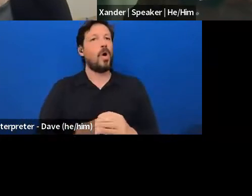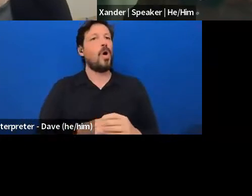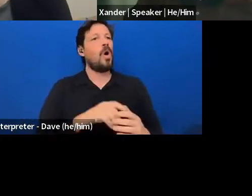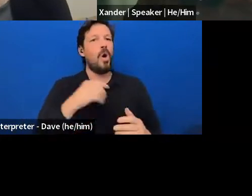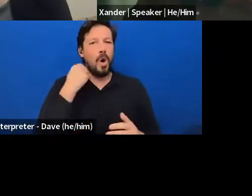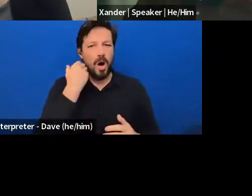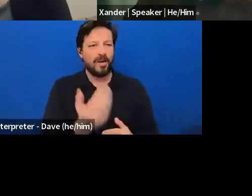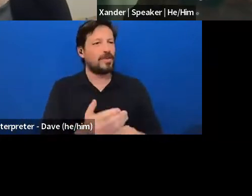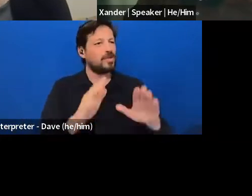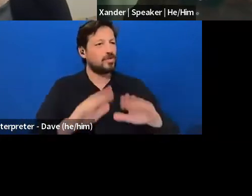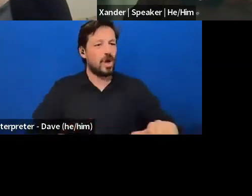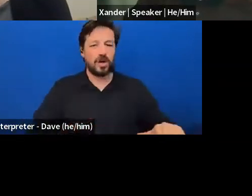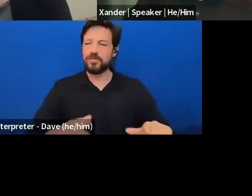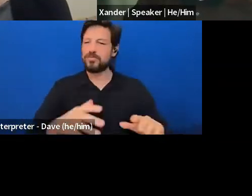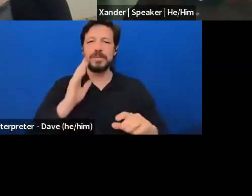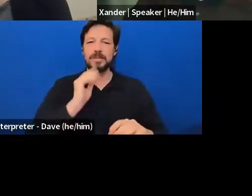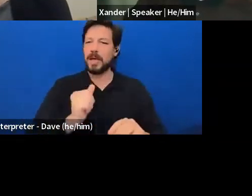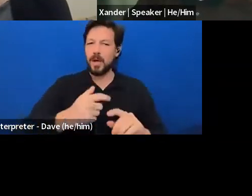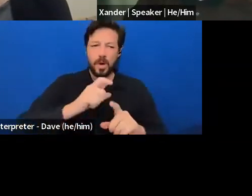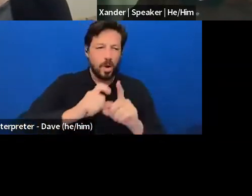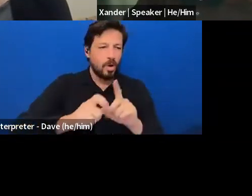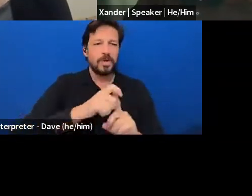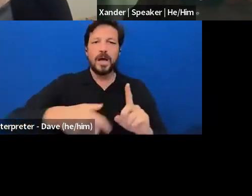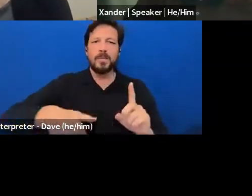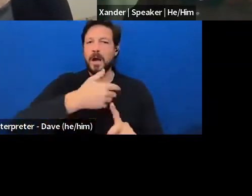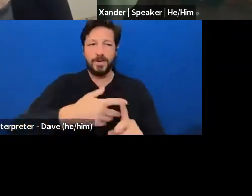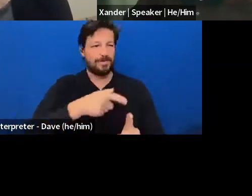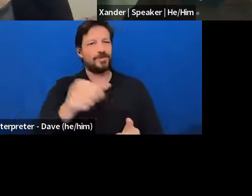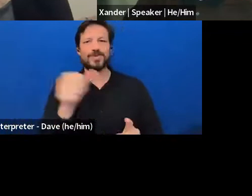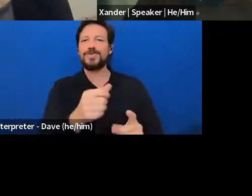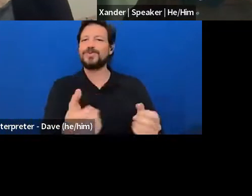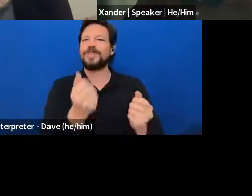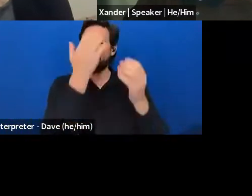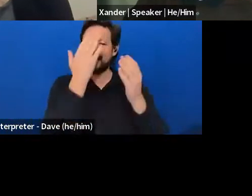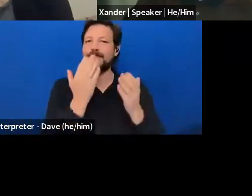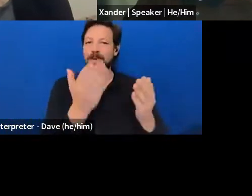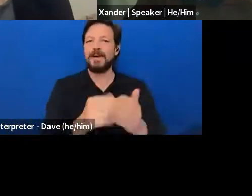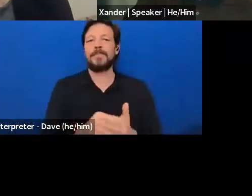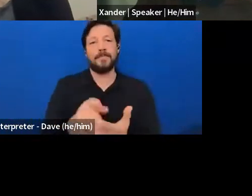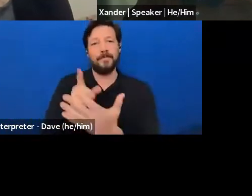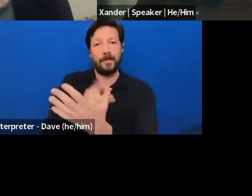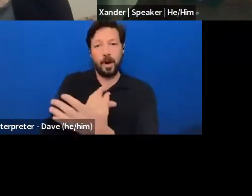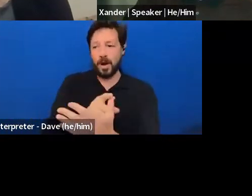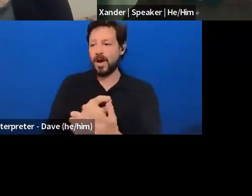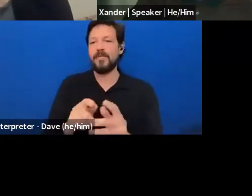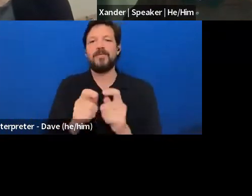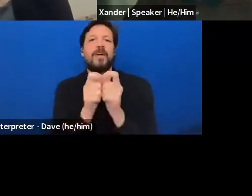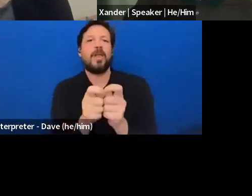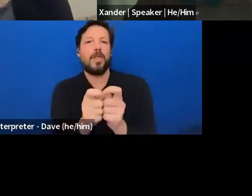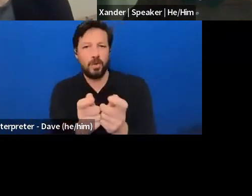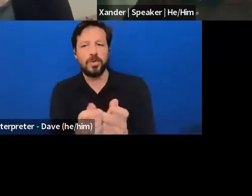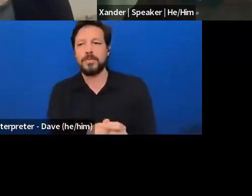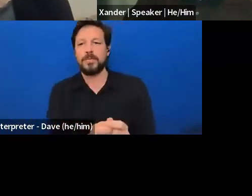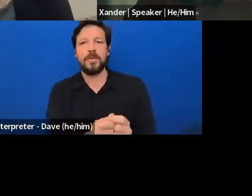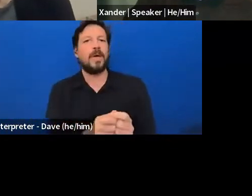background should be confident and respected. Number 5, valued. Every child deserves to